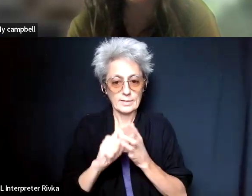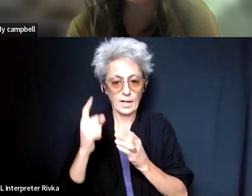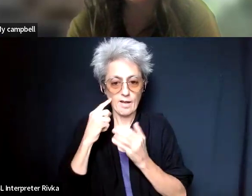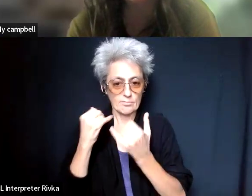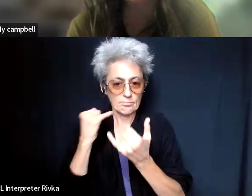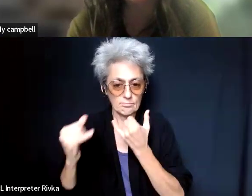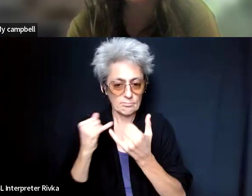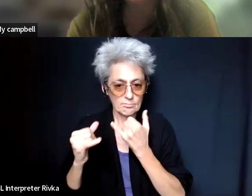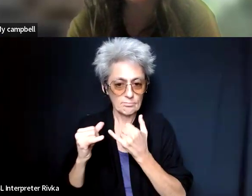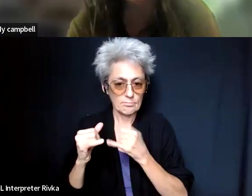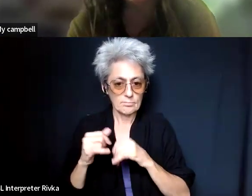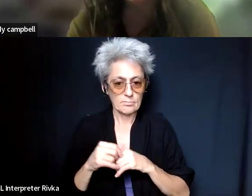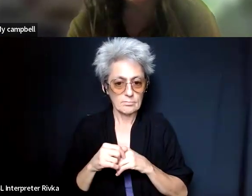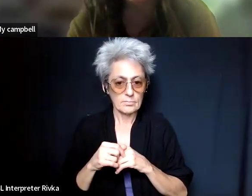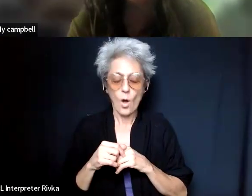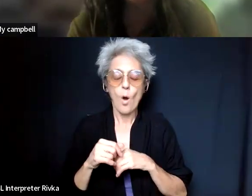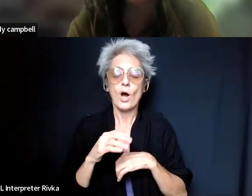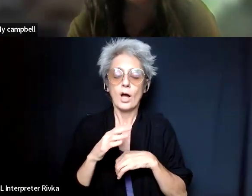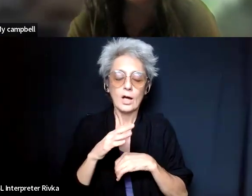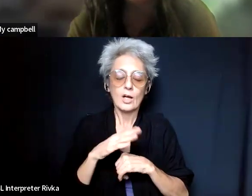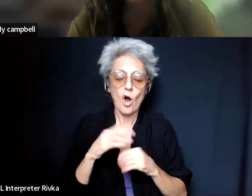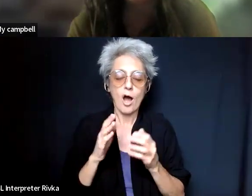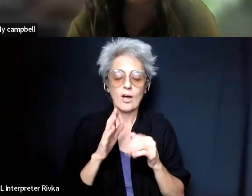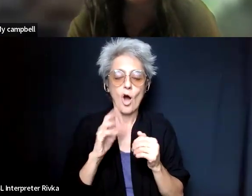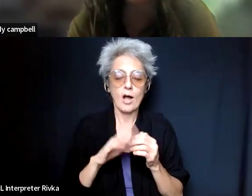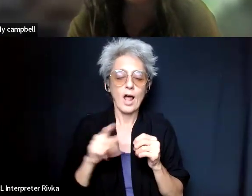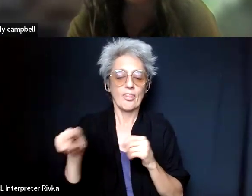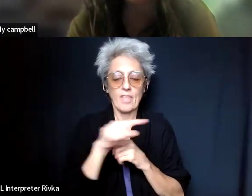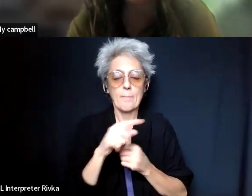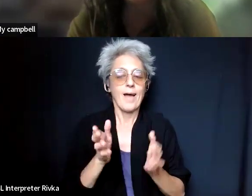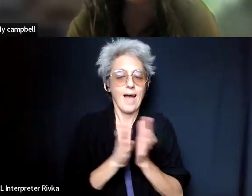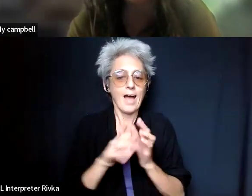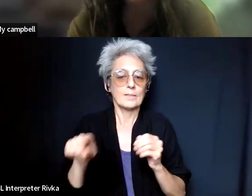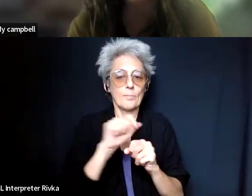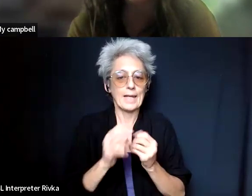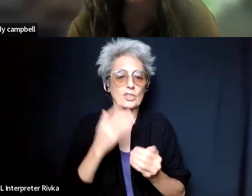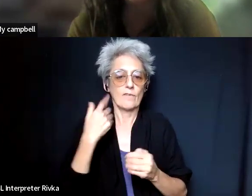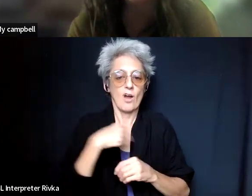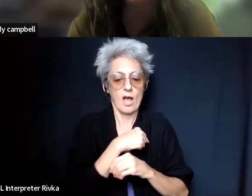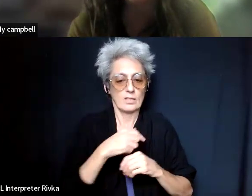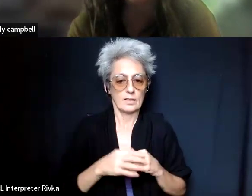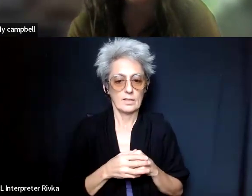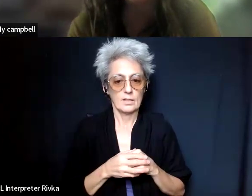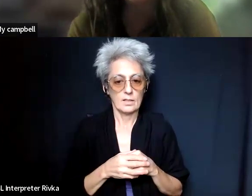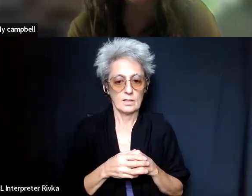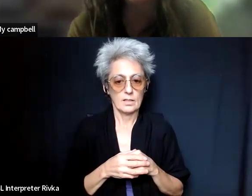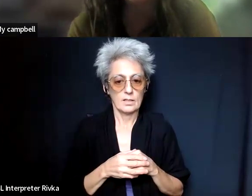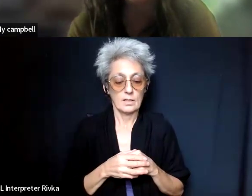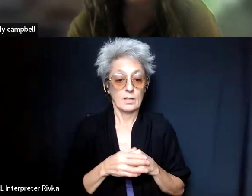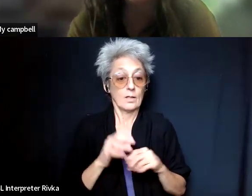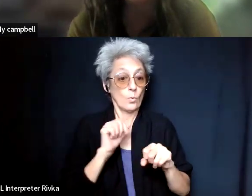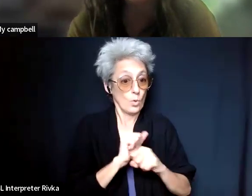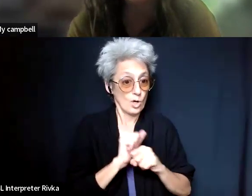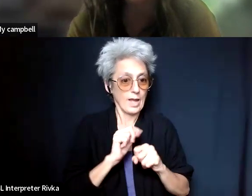make it easier on us, make it to where we can work without having to worry about losing our benefits. So that